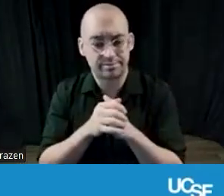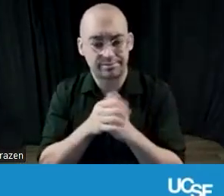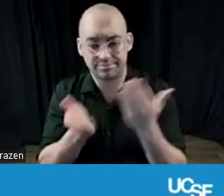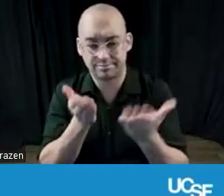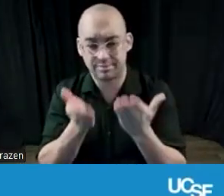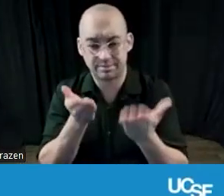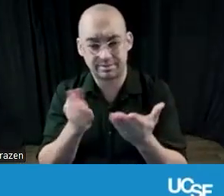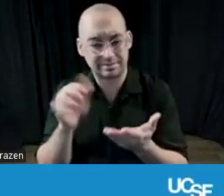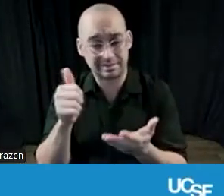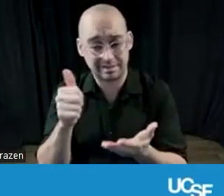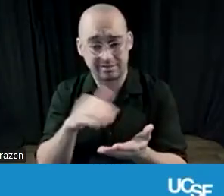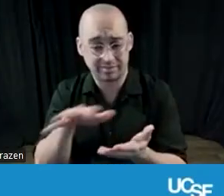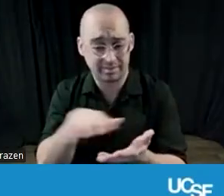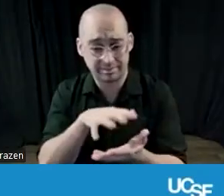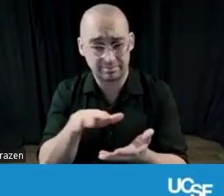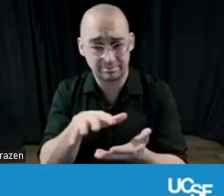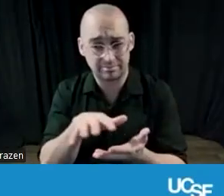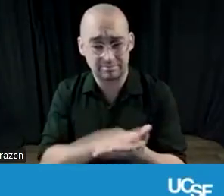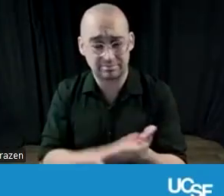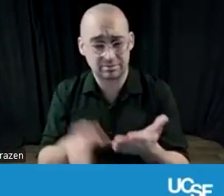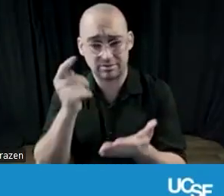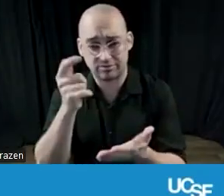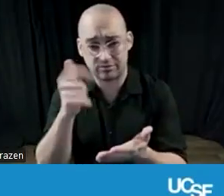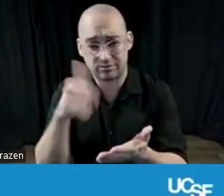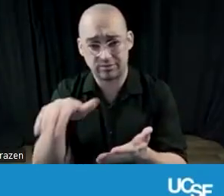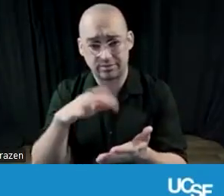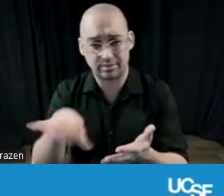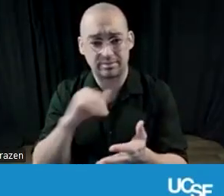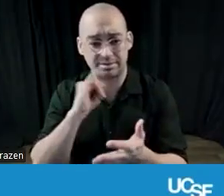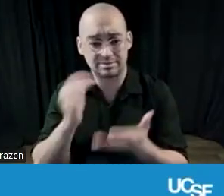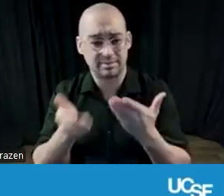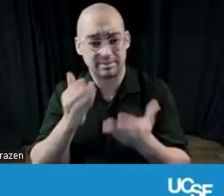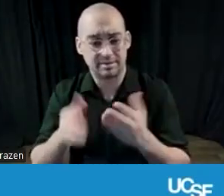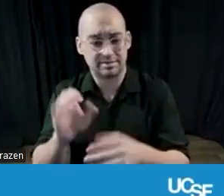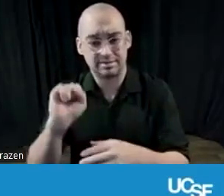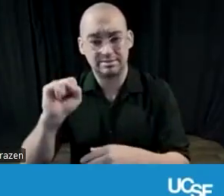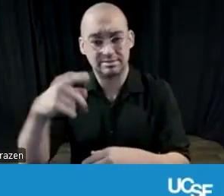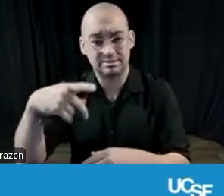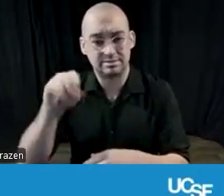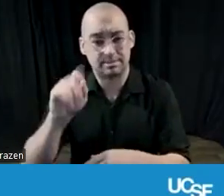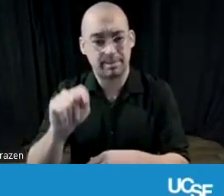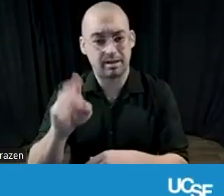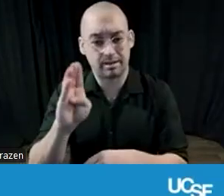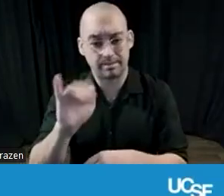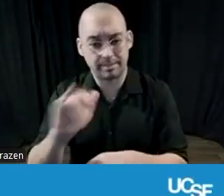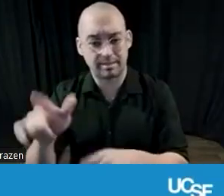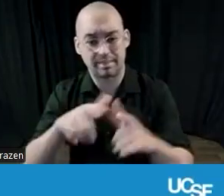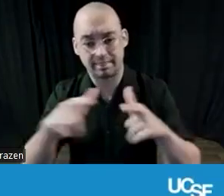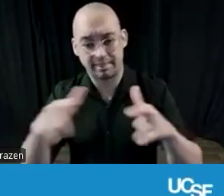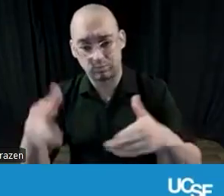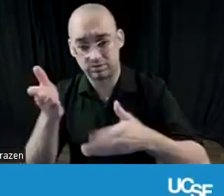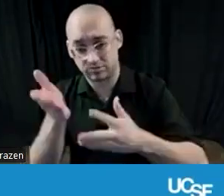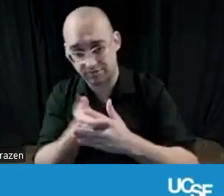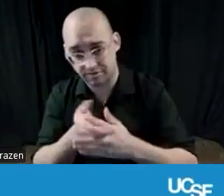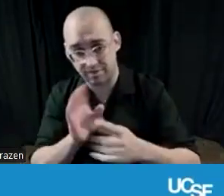Maybe 10 of them, and a couple of them might be what we call spot bills, where language gets filed, but the intent is